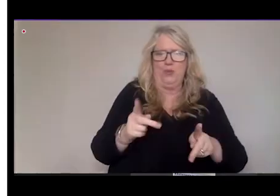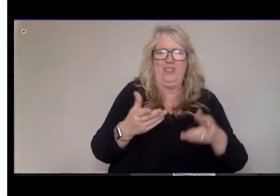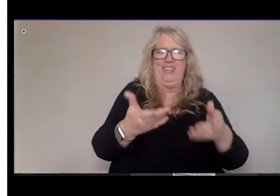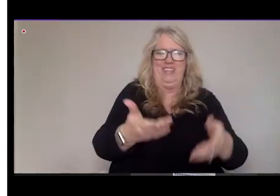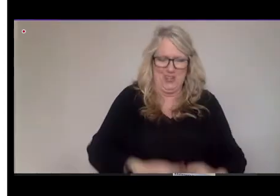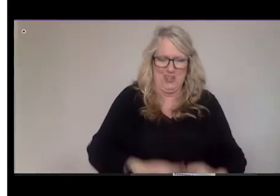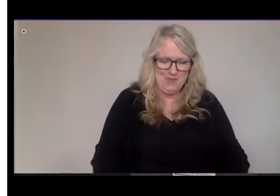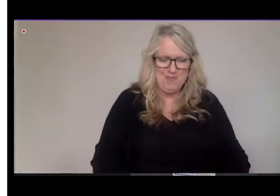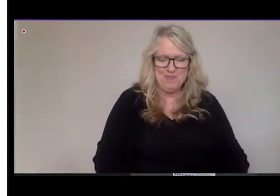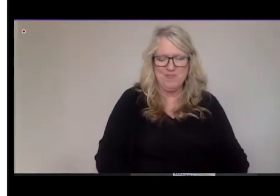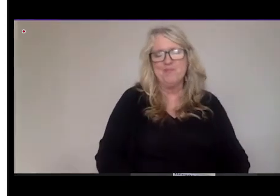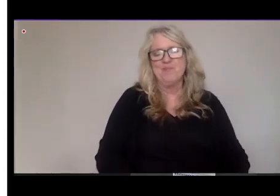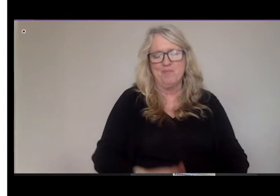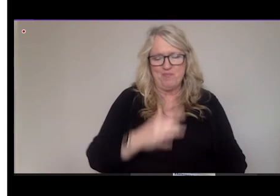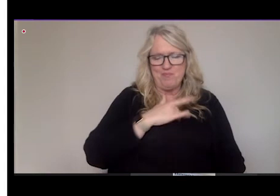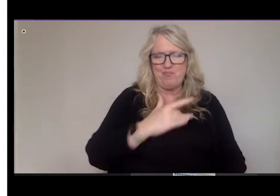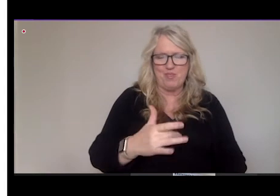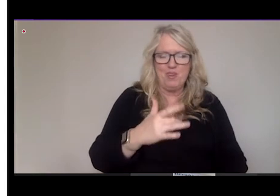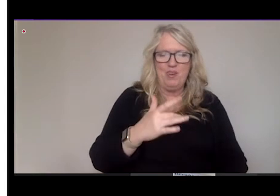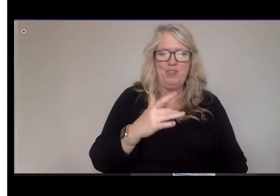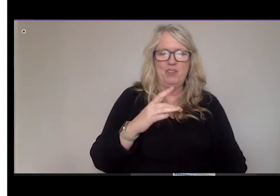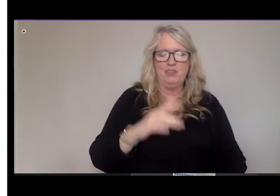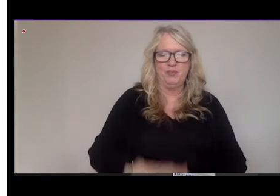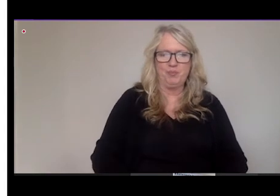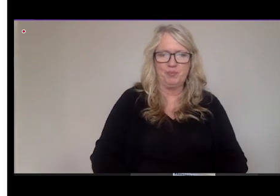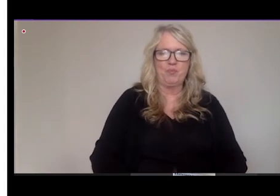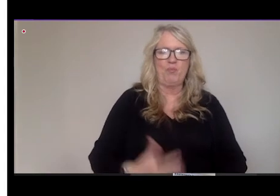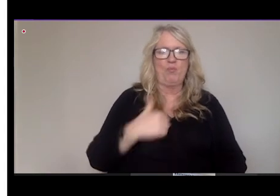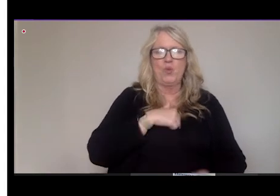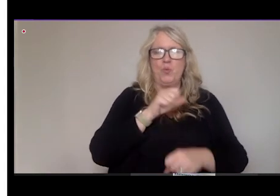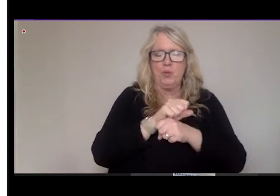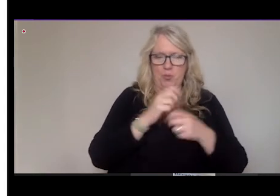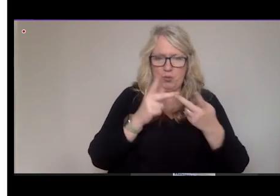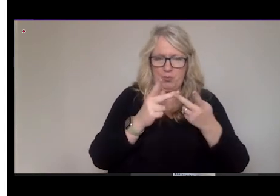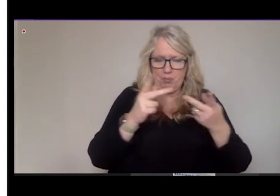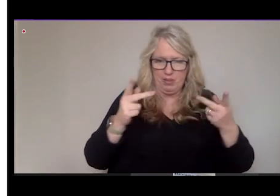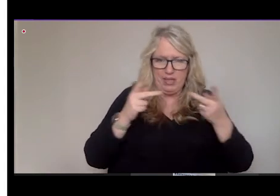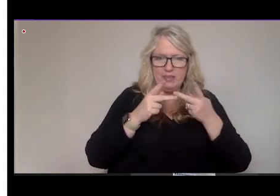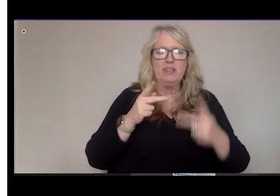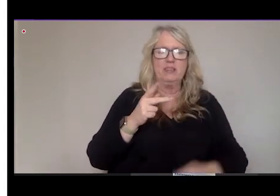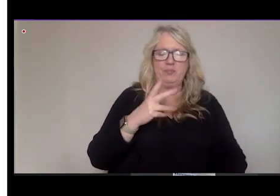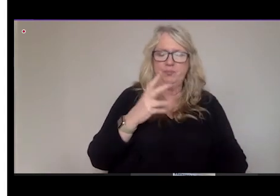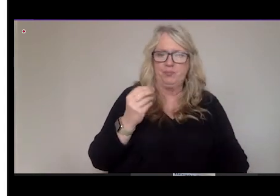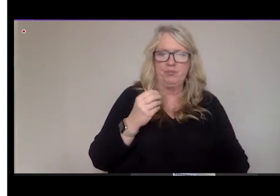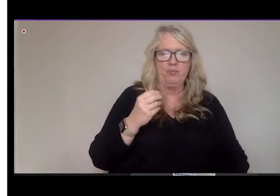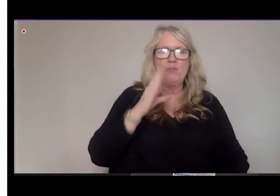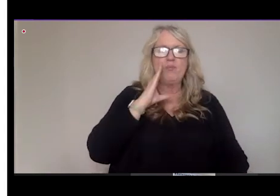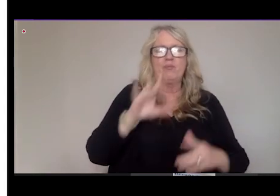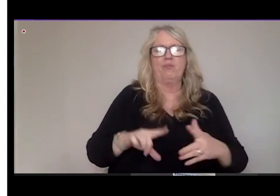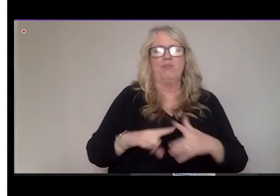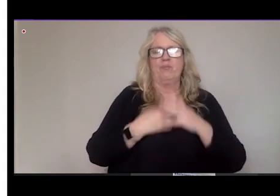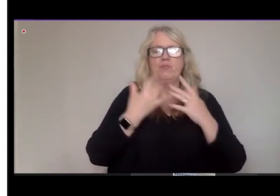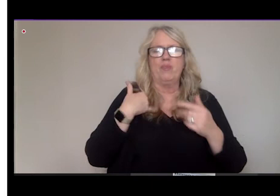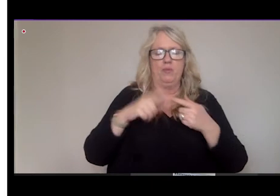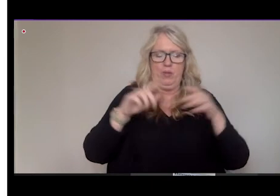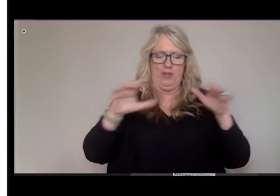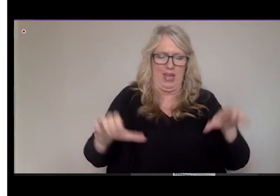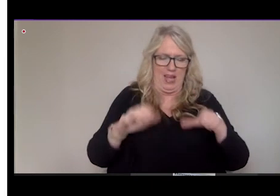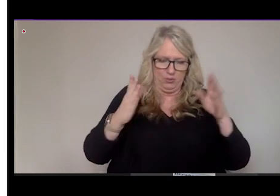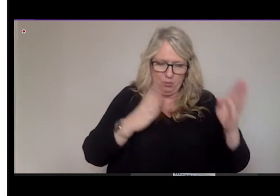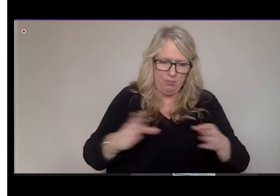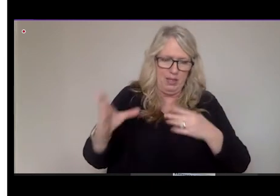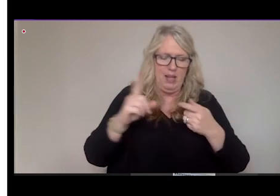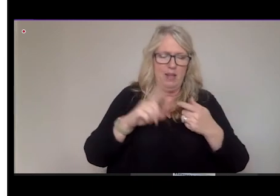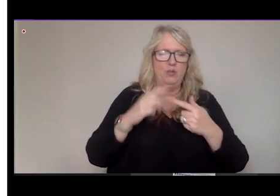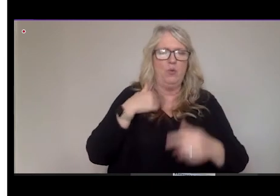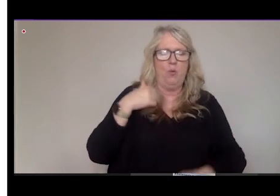there's no wrong person at the table. Usually when we work with places, they begin